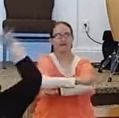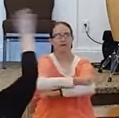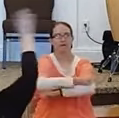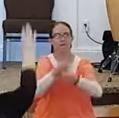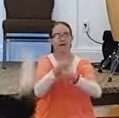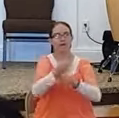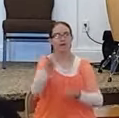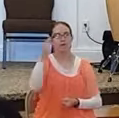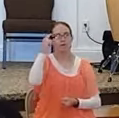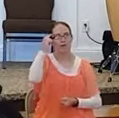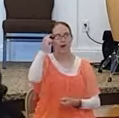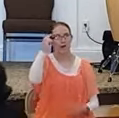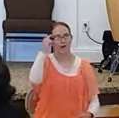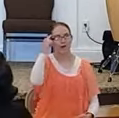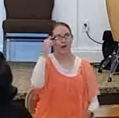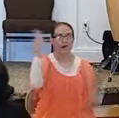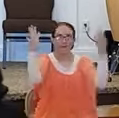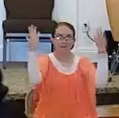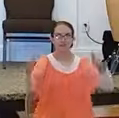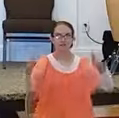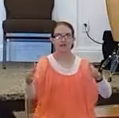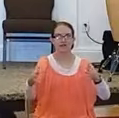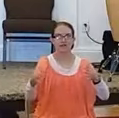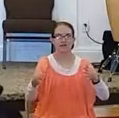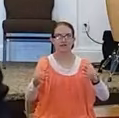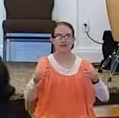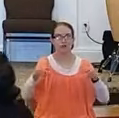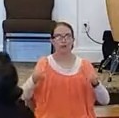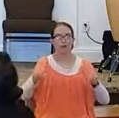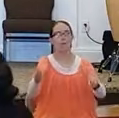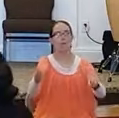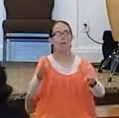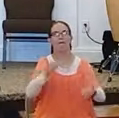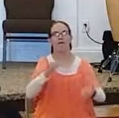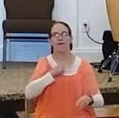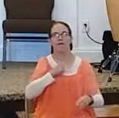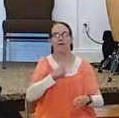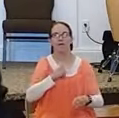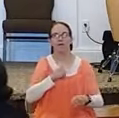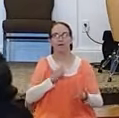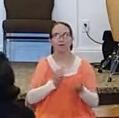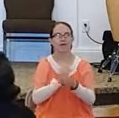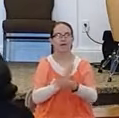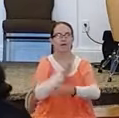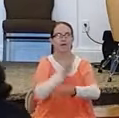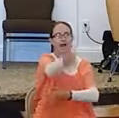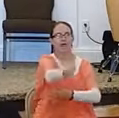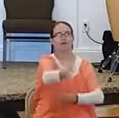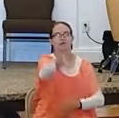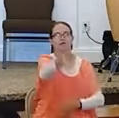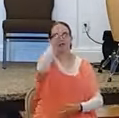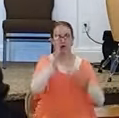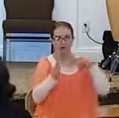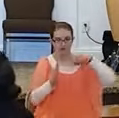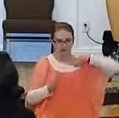make up your mind, I'm through going the way I'm going. I'm going after God.